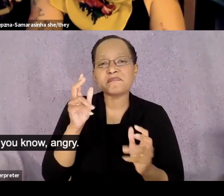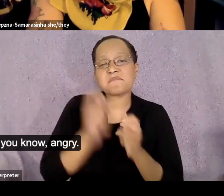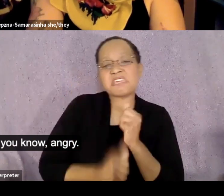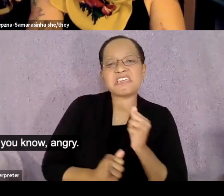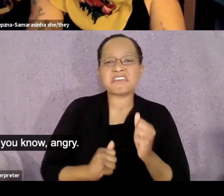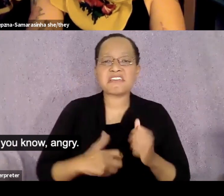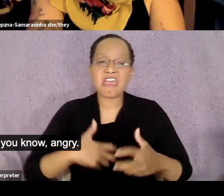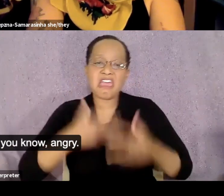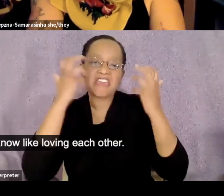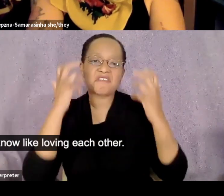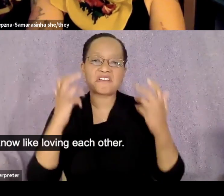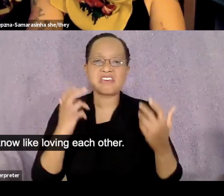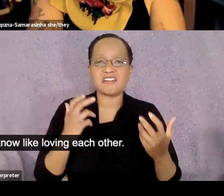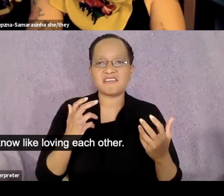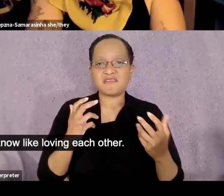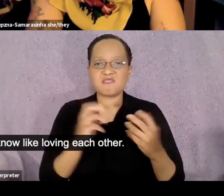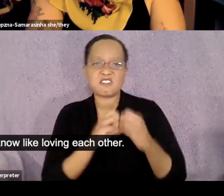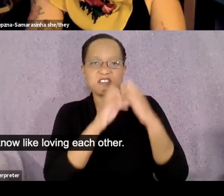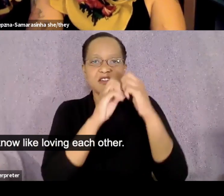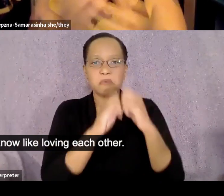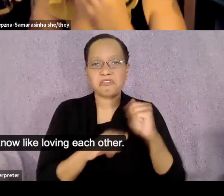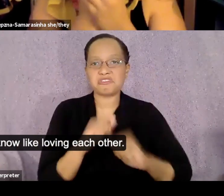angry with each other, or we can leave,